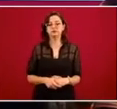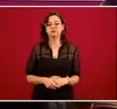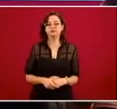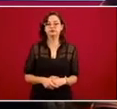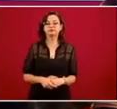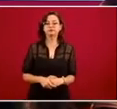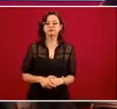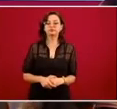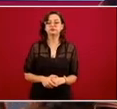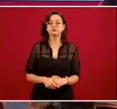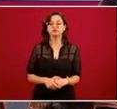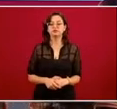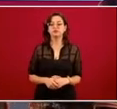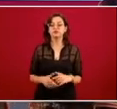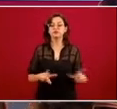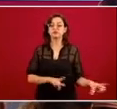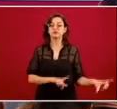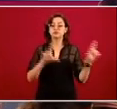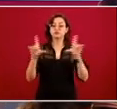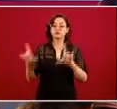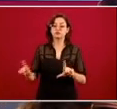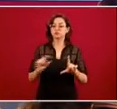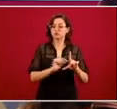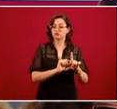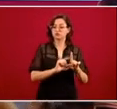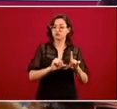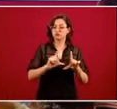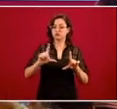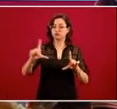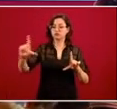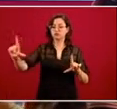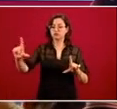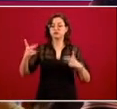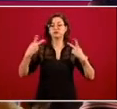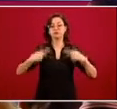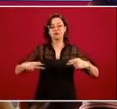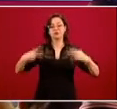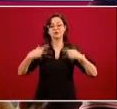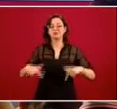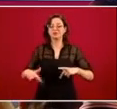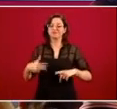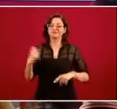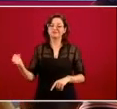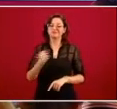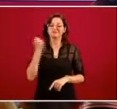blue line is the positivity rate for influenza, which has practically disappeared